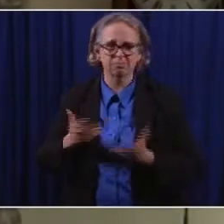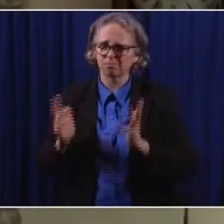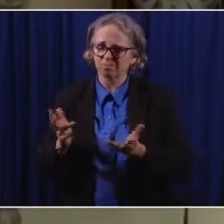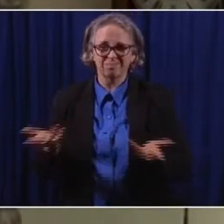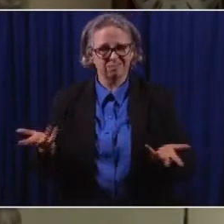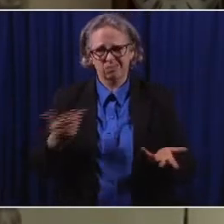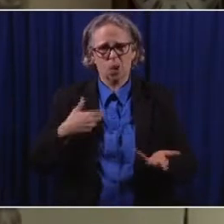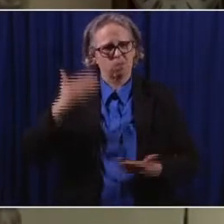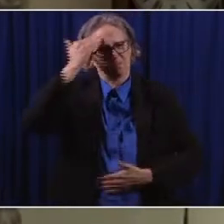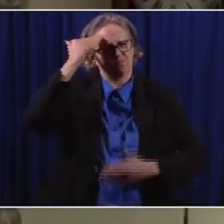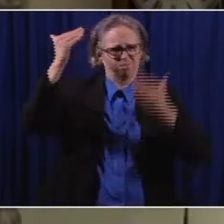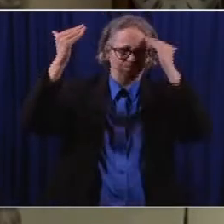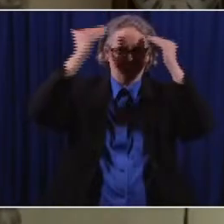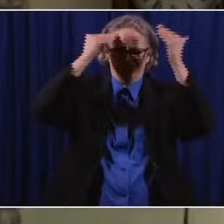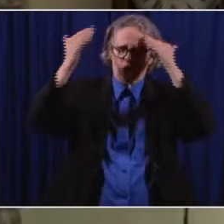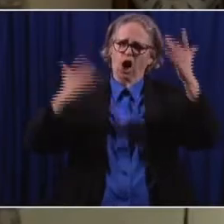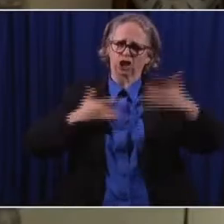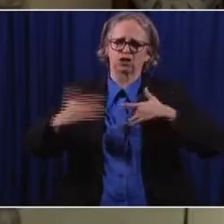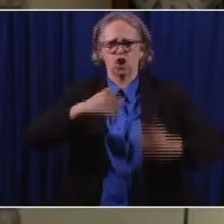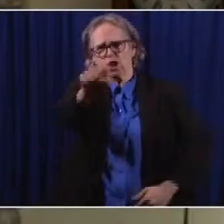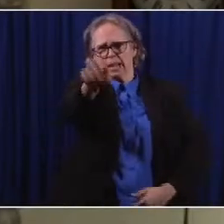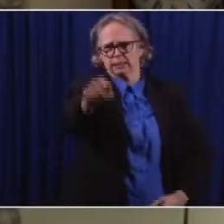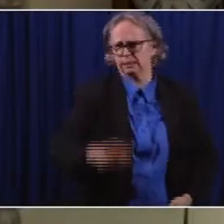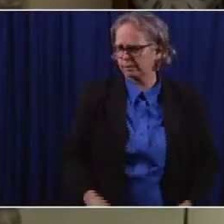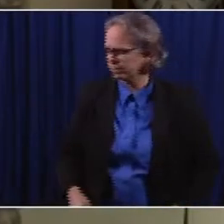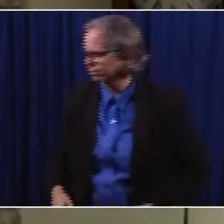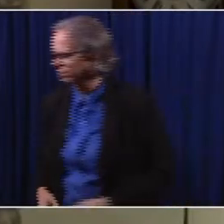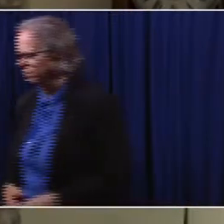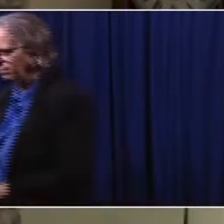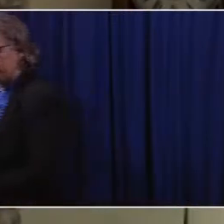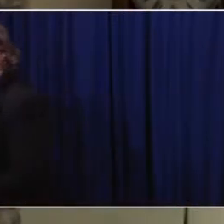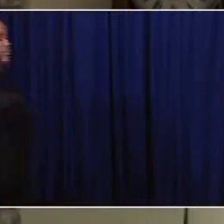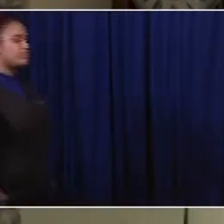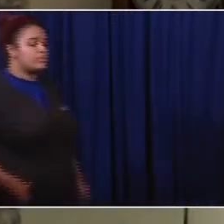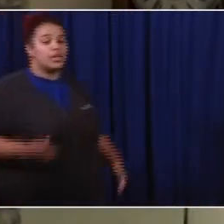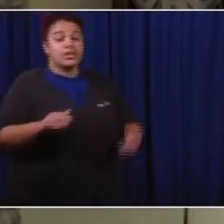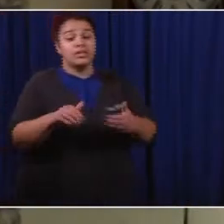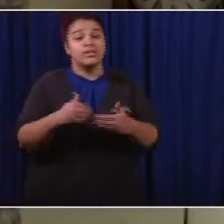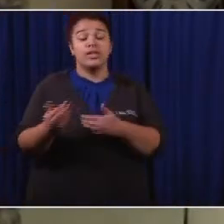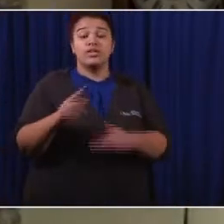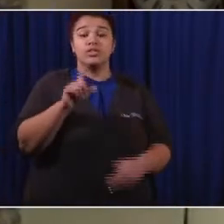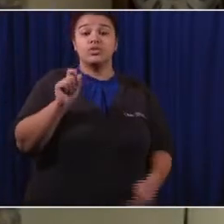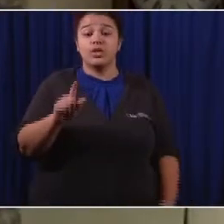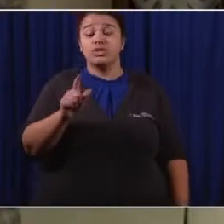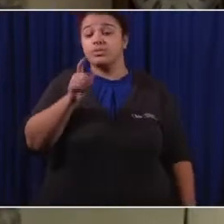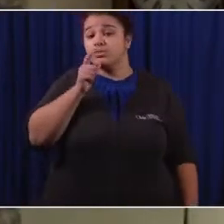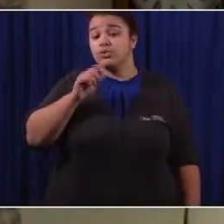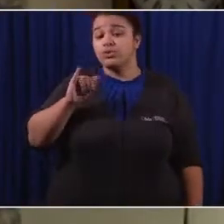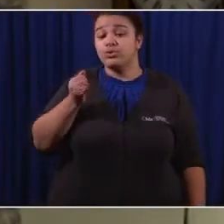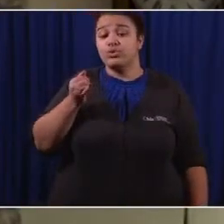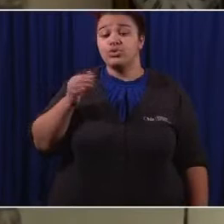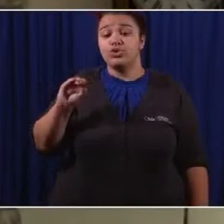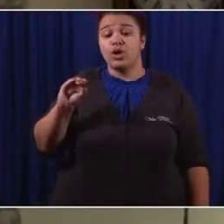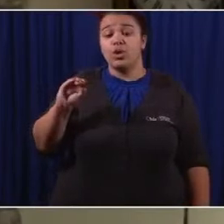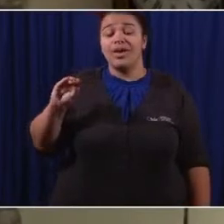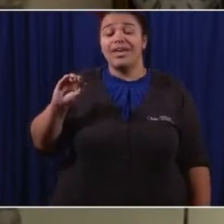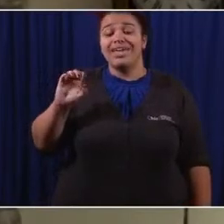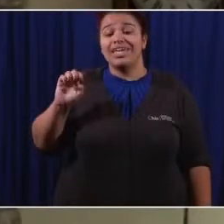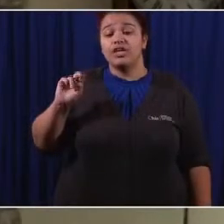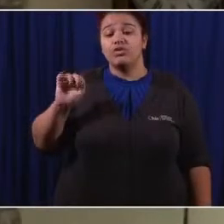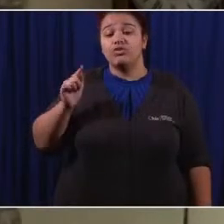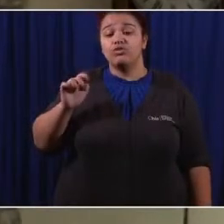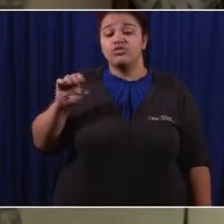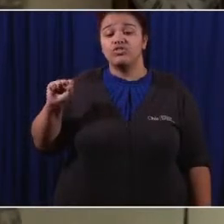Next question is from Joe Ingles at Ohio Public Radio and Television. Good afternoon, Governor. Hi, Joe.